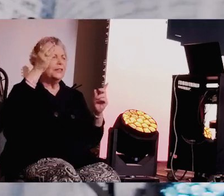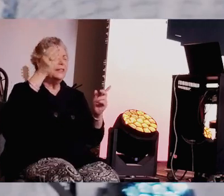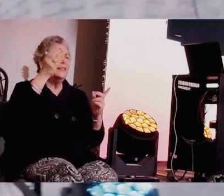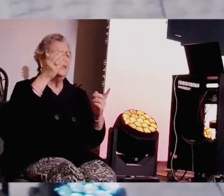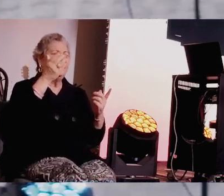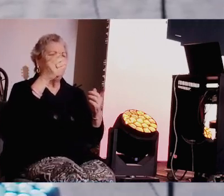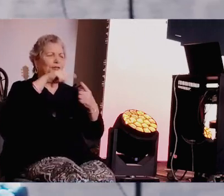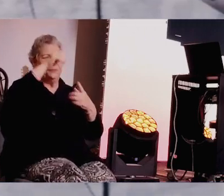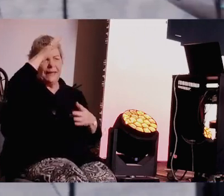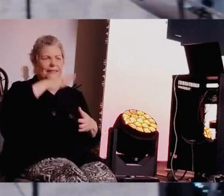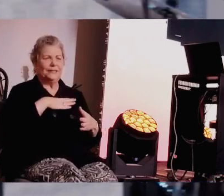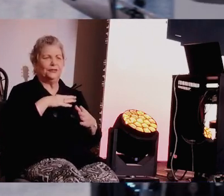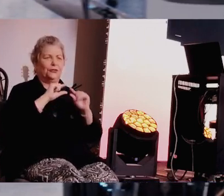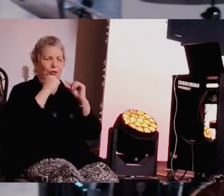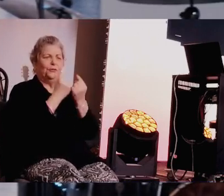men's group.